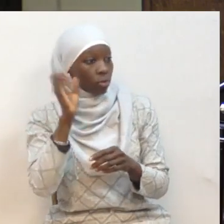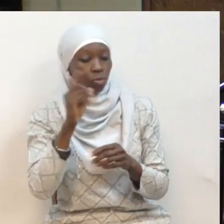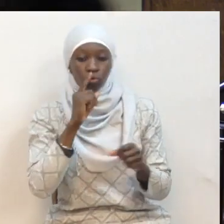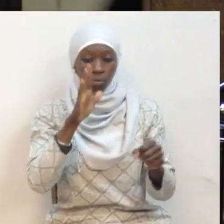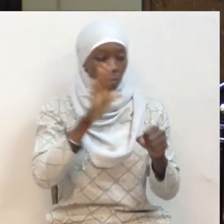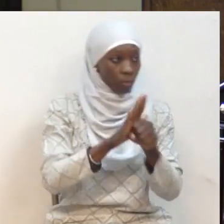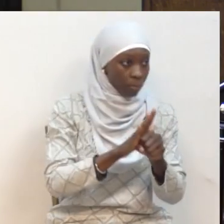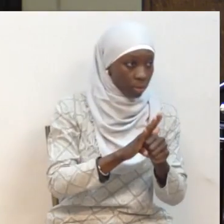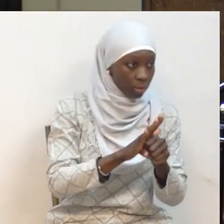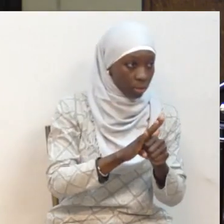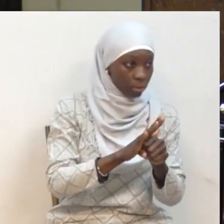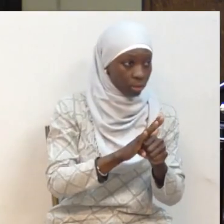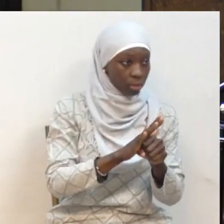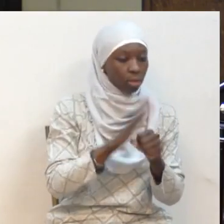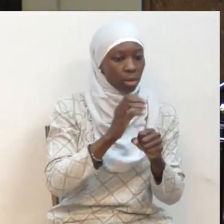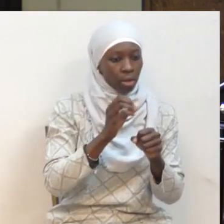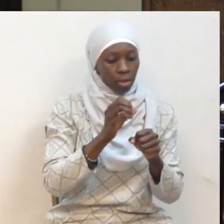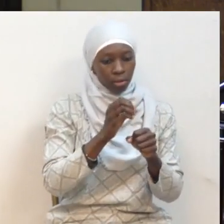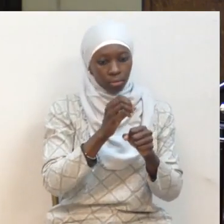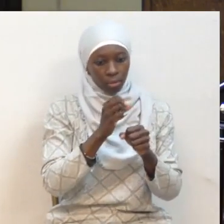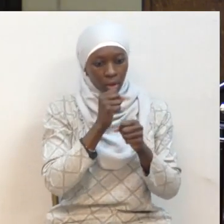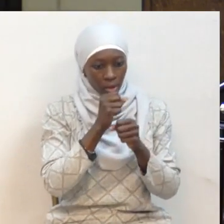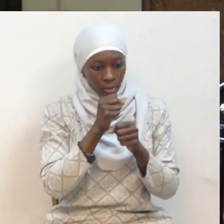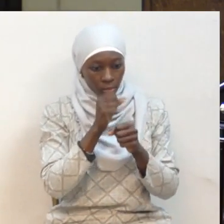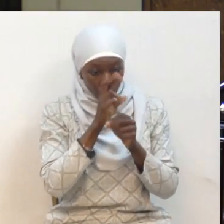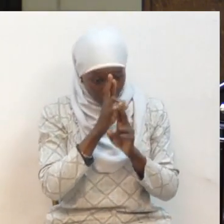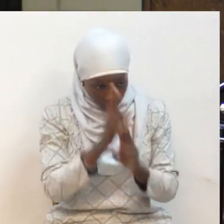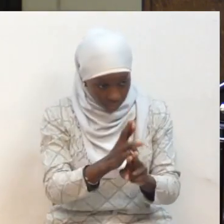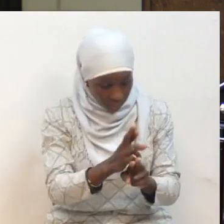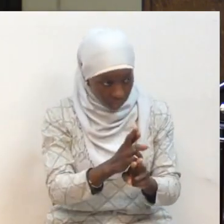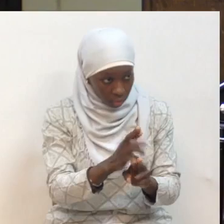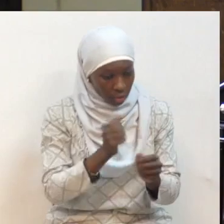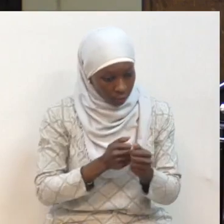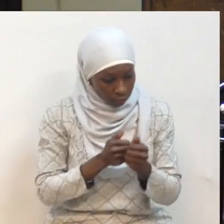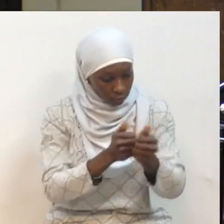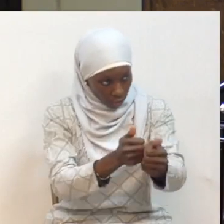oblige voluntarily. What does this say